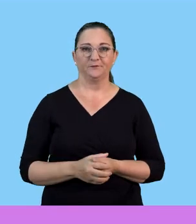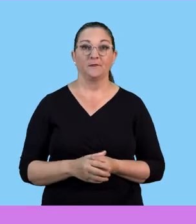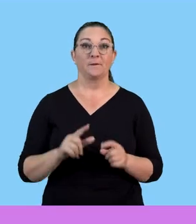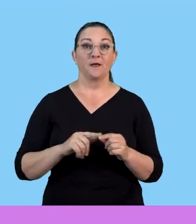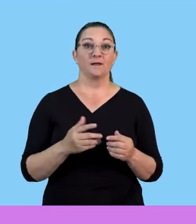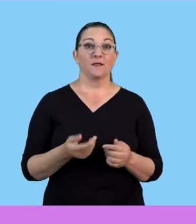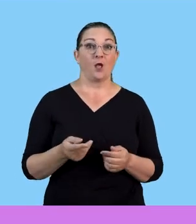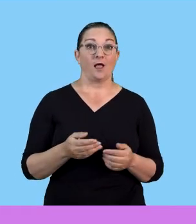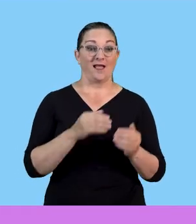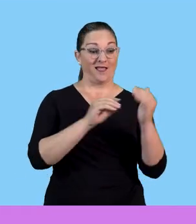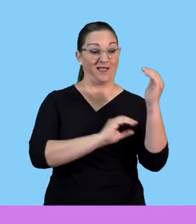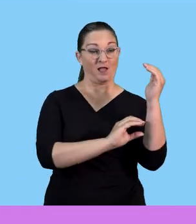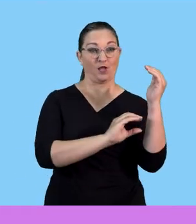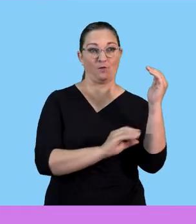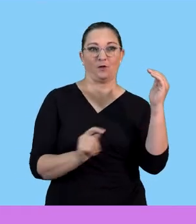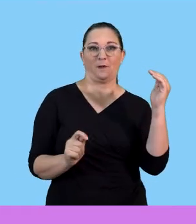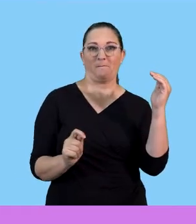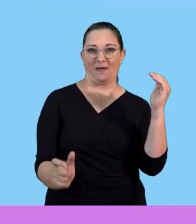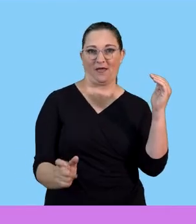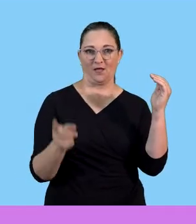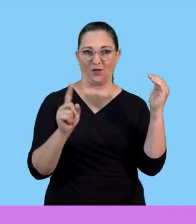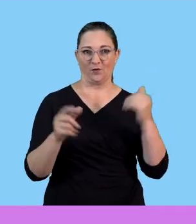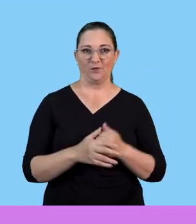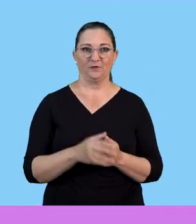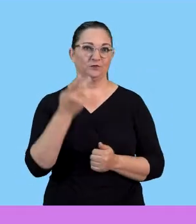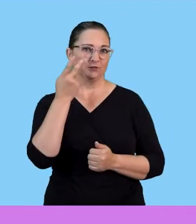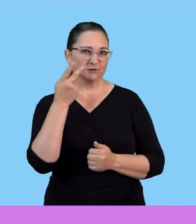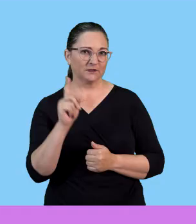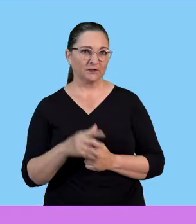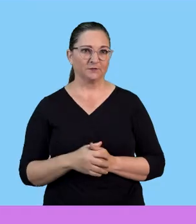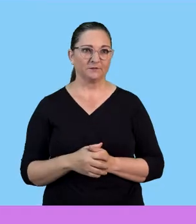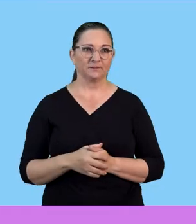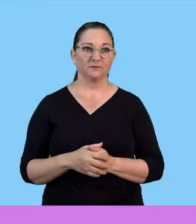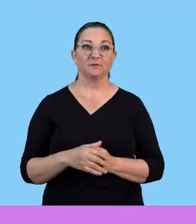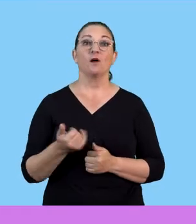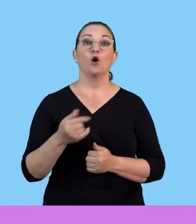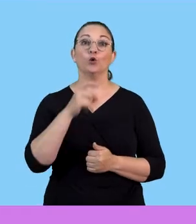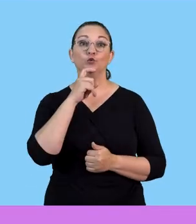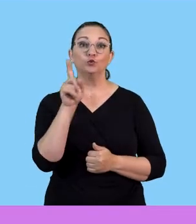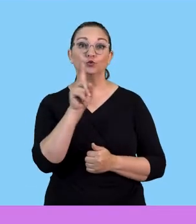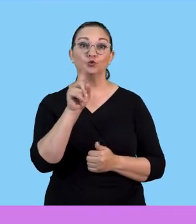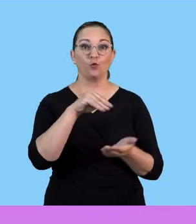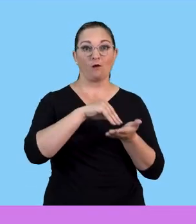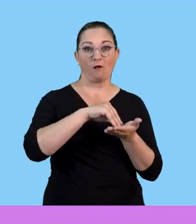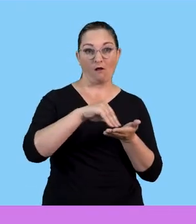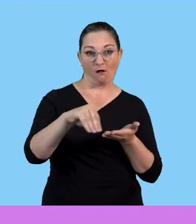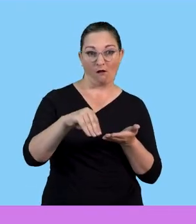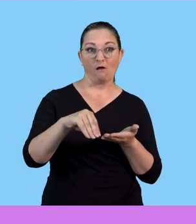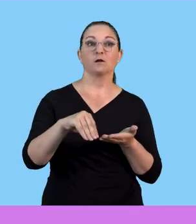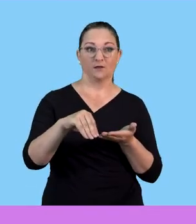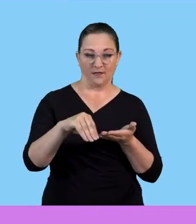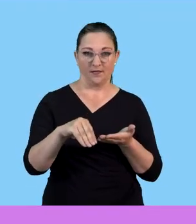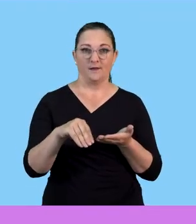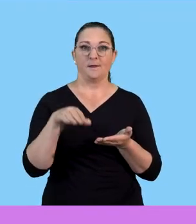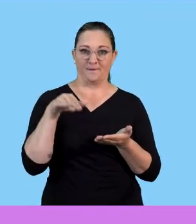the payment will be right at the bottom somewhere. Let's look at this. It shows a bank card with a